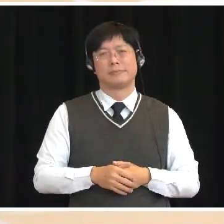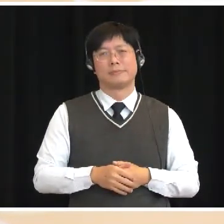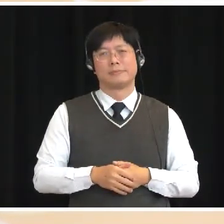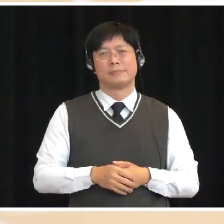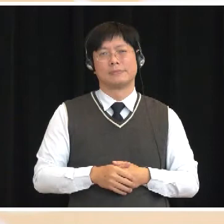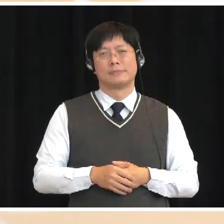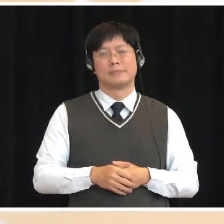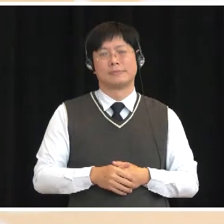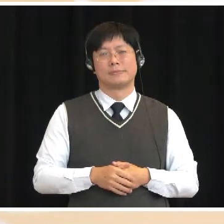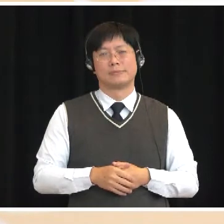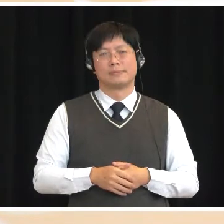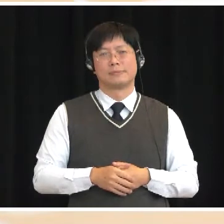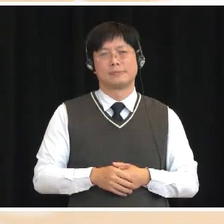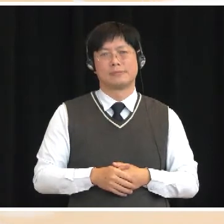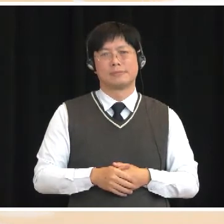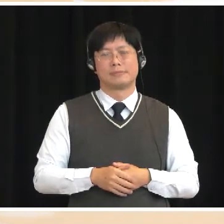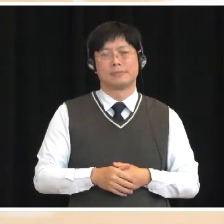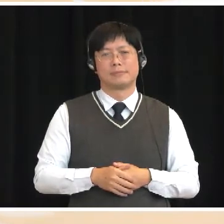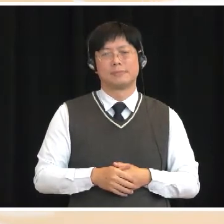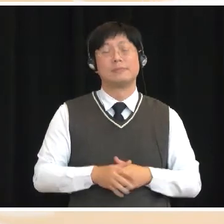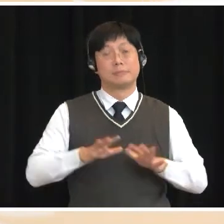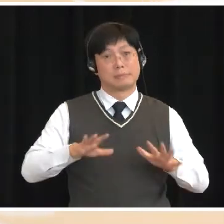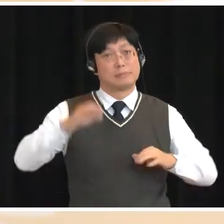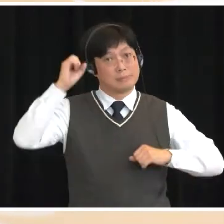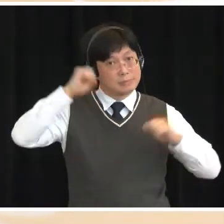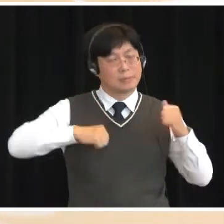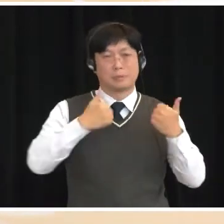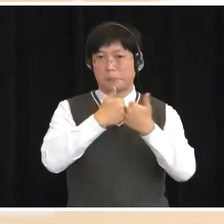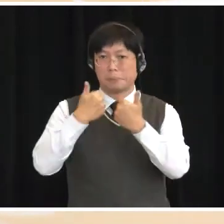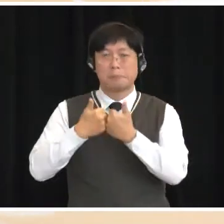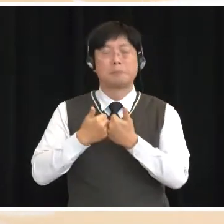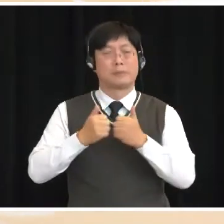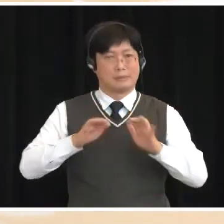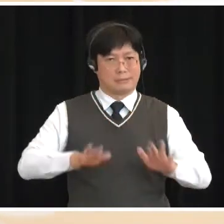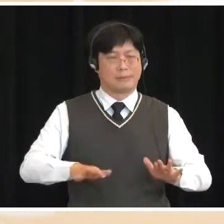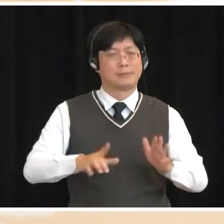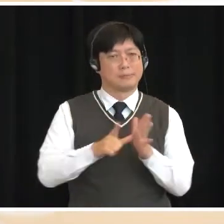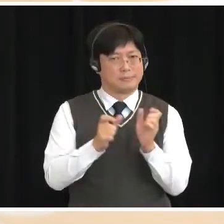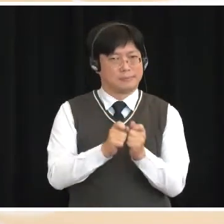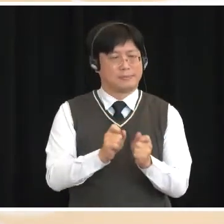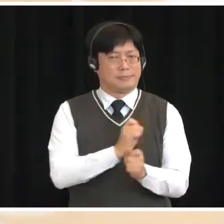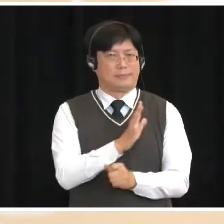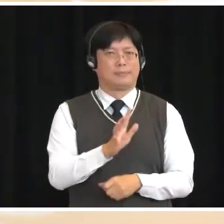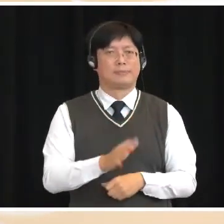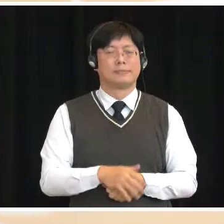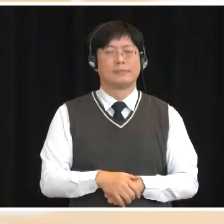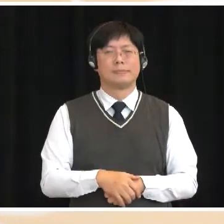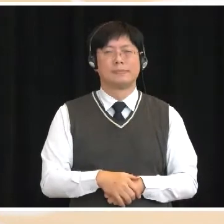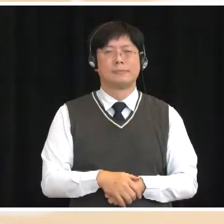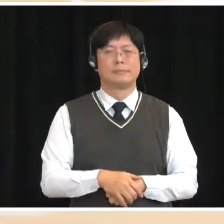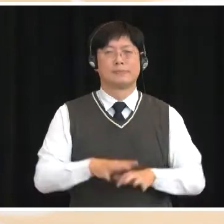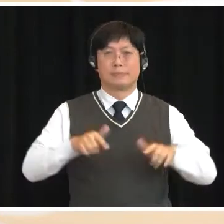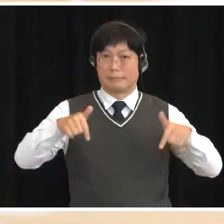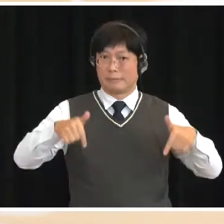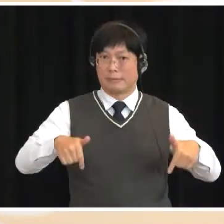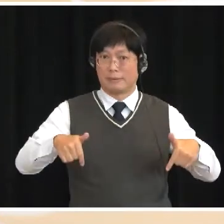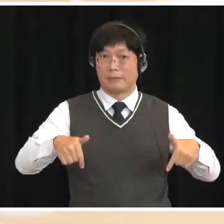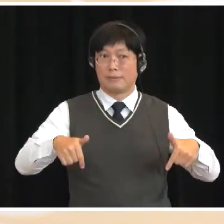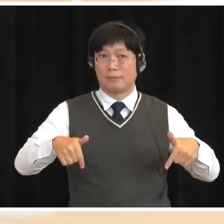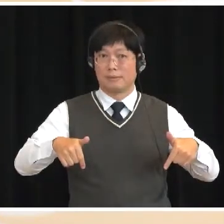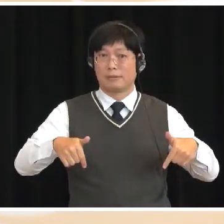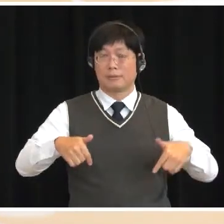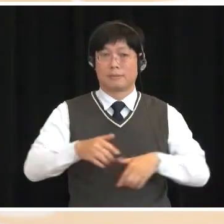put an end to this morning session, and we will resume our meeting this afternoon at 2